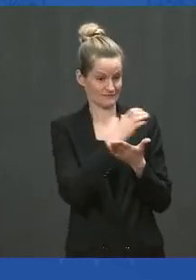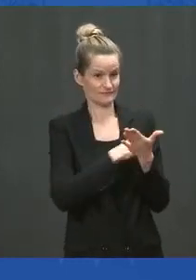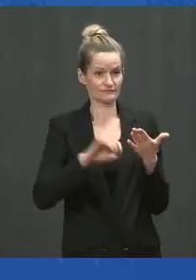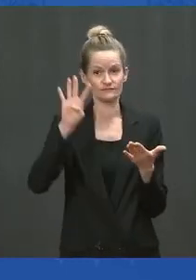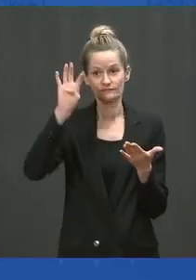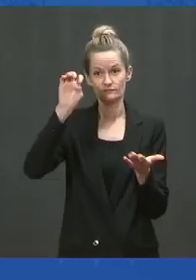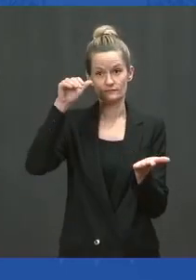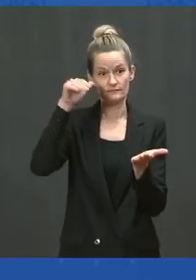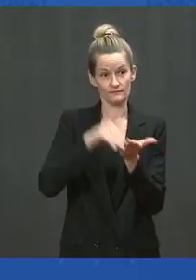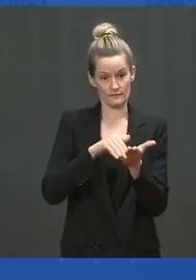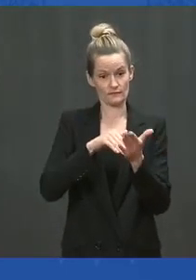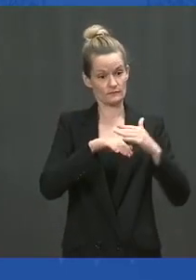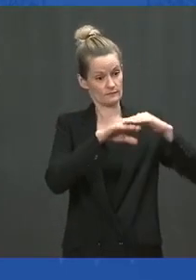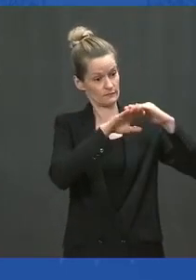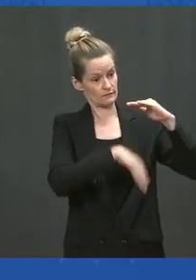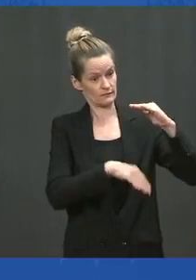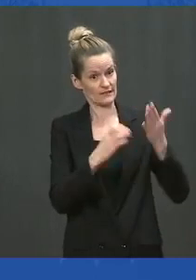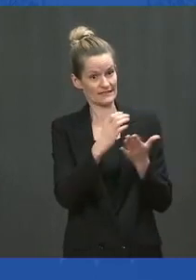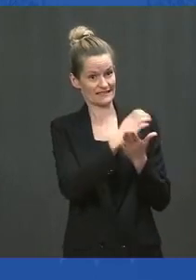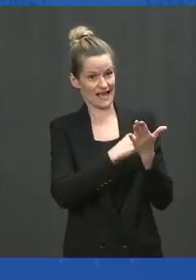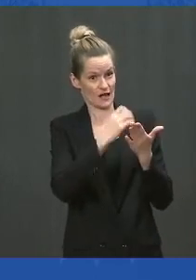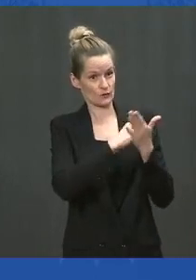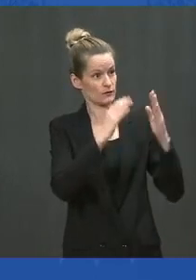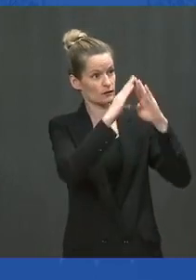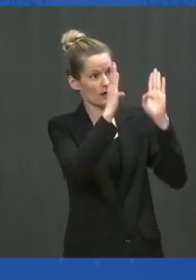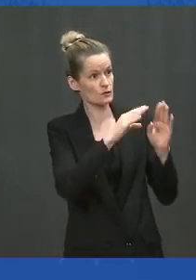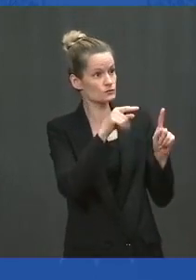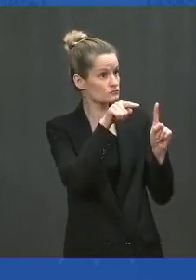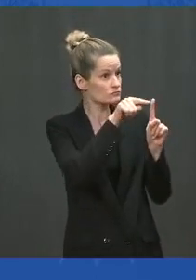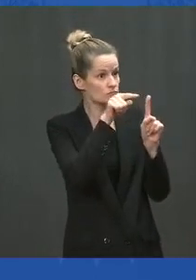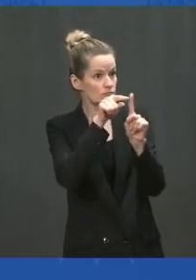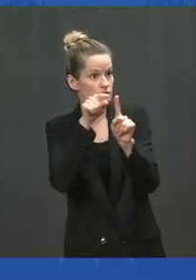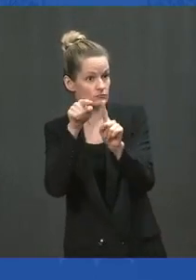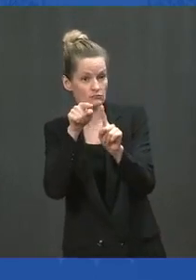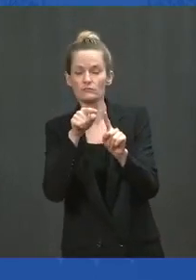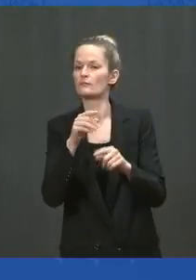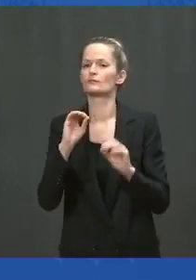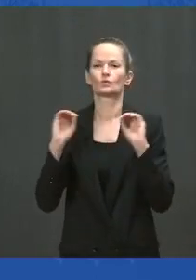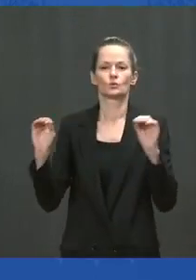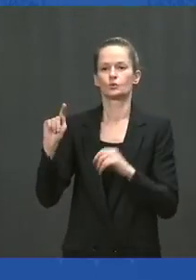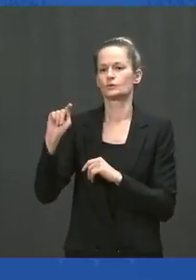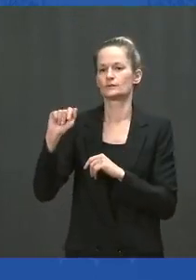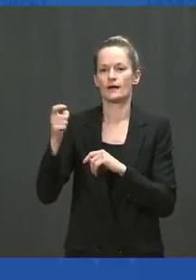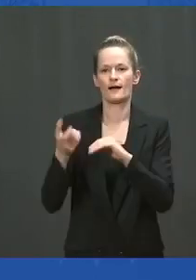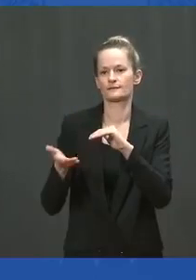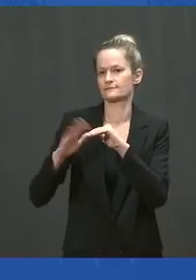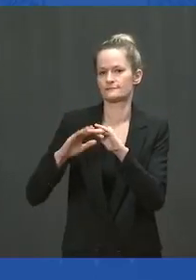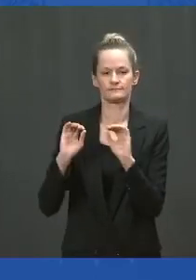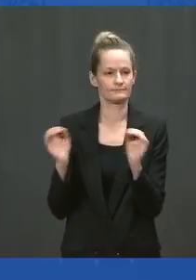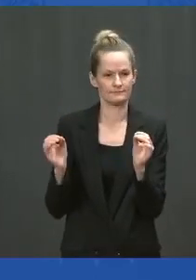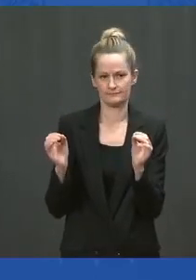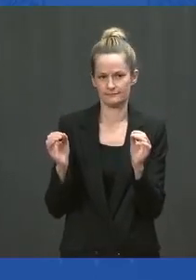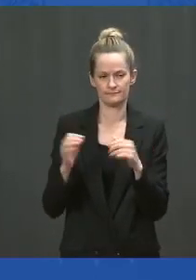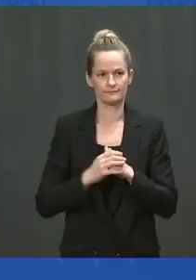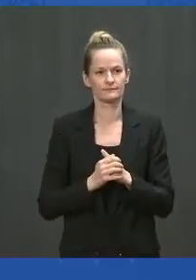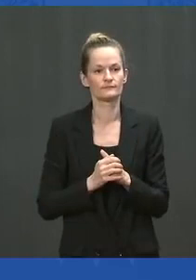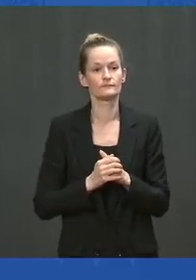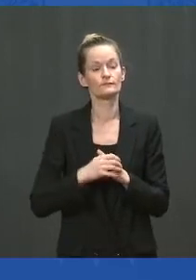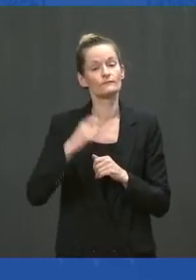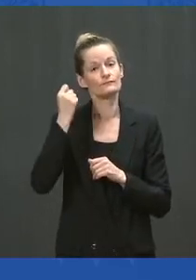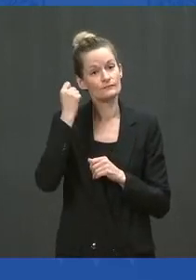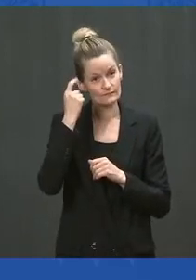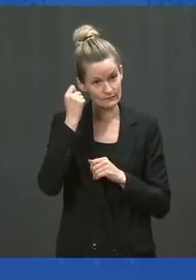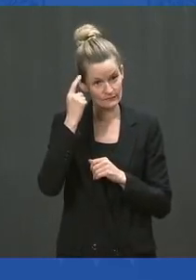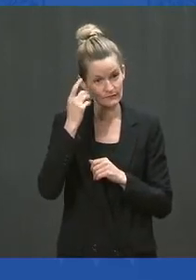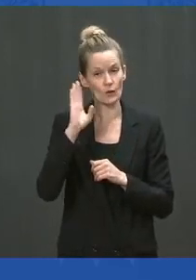of the jobs created by this legislation will not require a college degree. 90%.